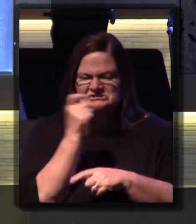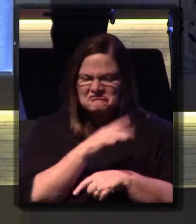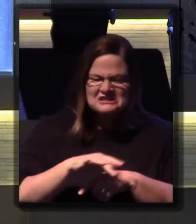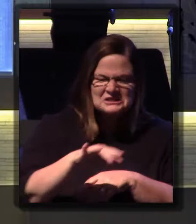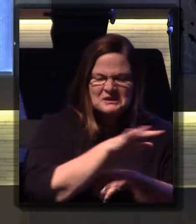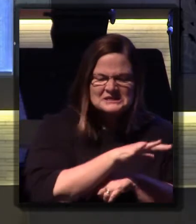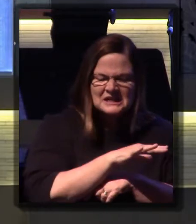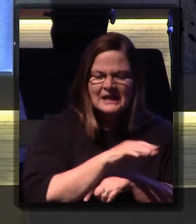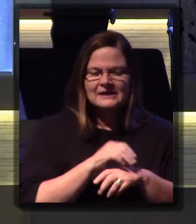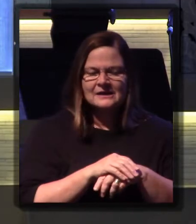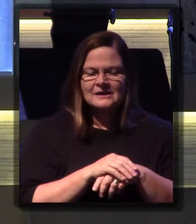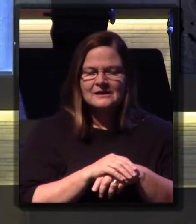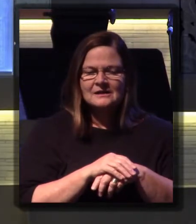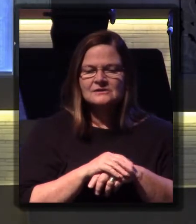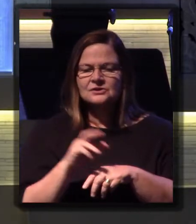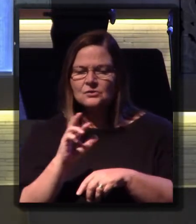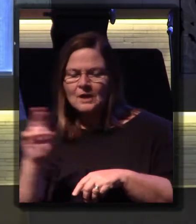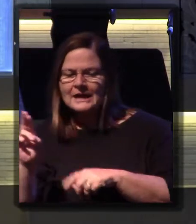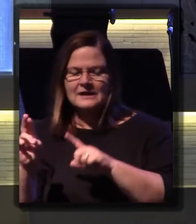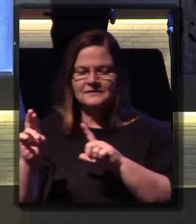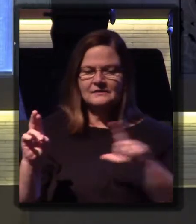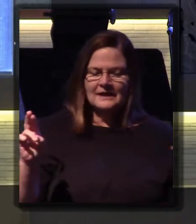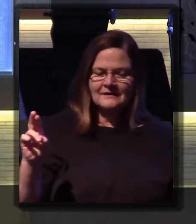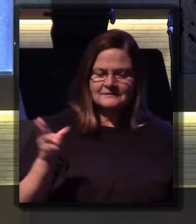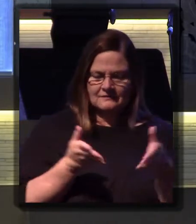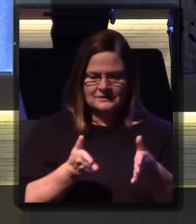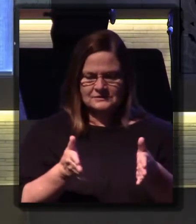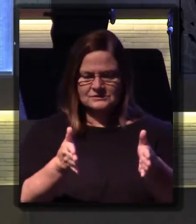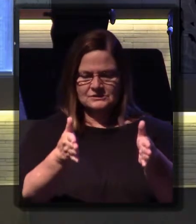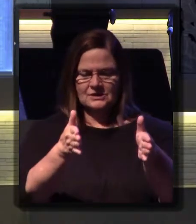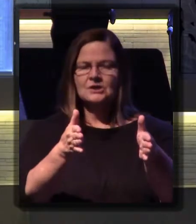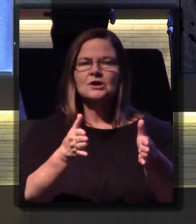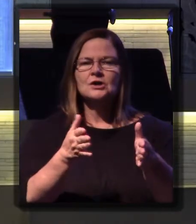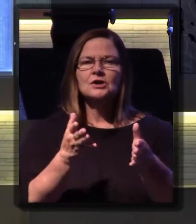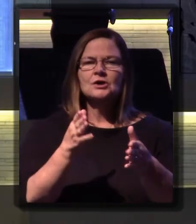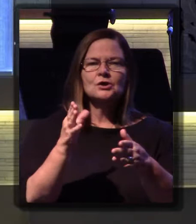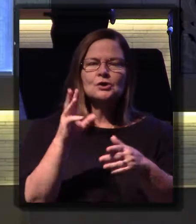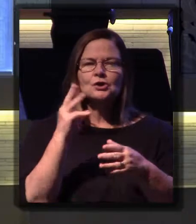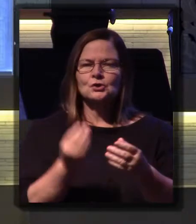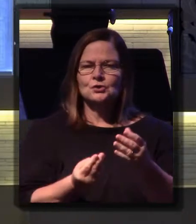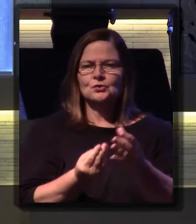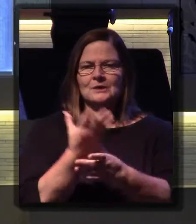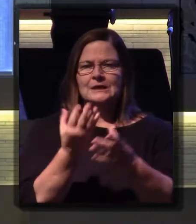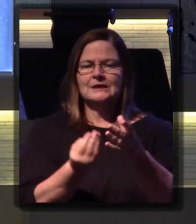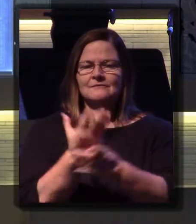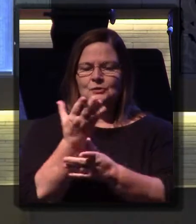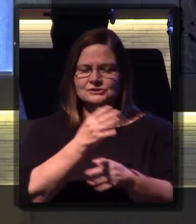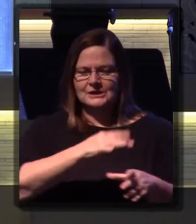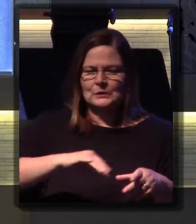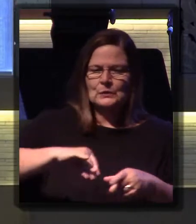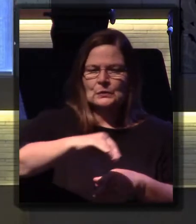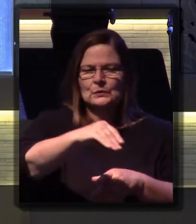whole landscape, and you see this godforsaken, barren, dusty wasteland to the right and to the left of